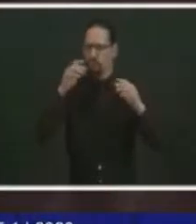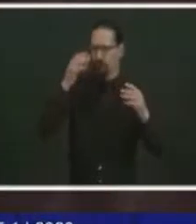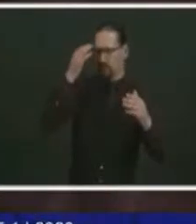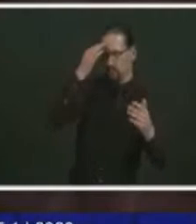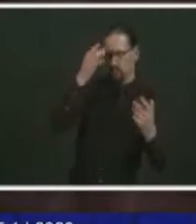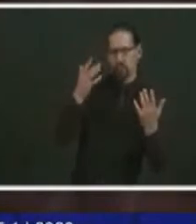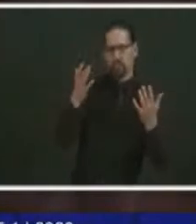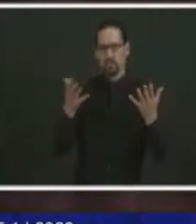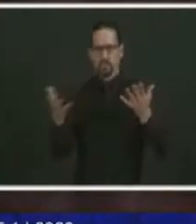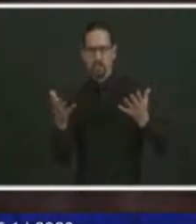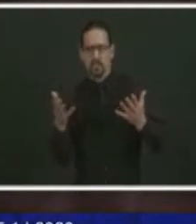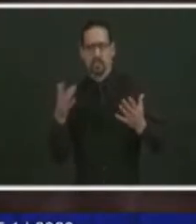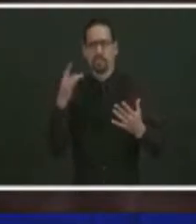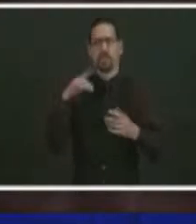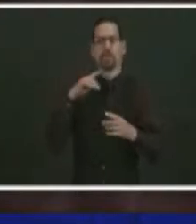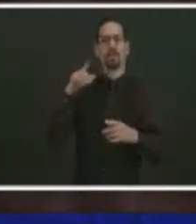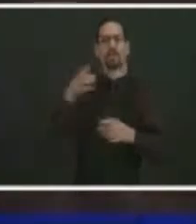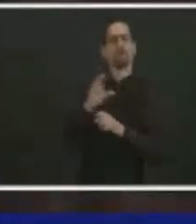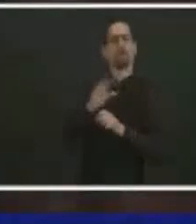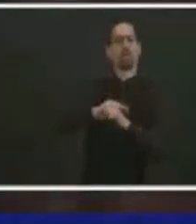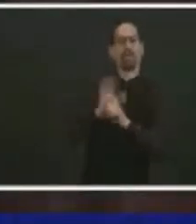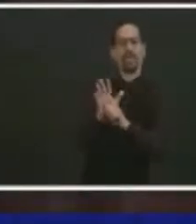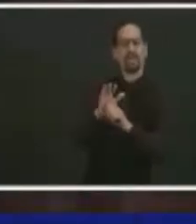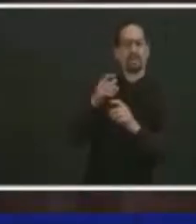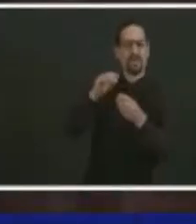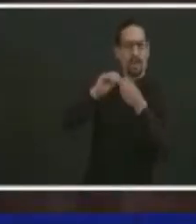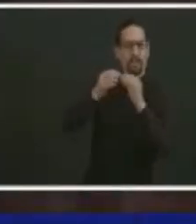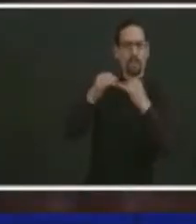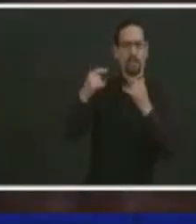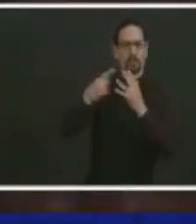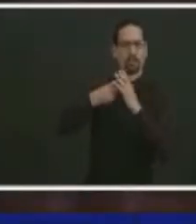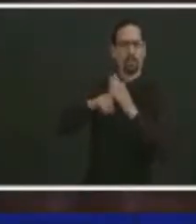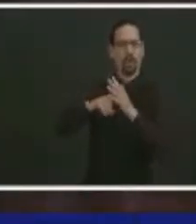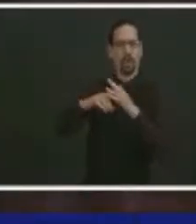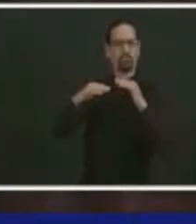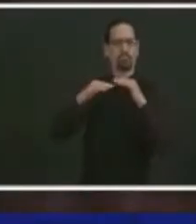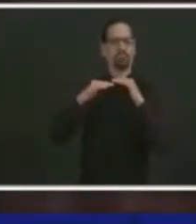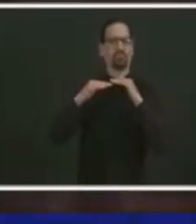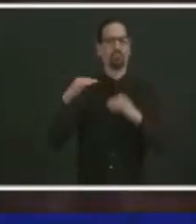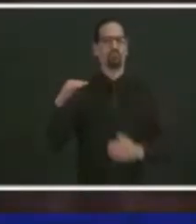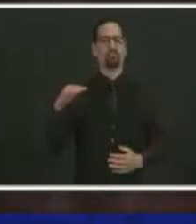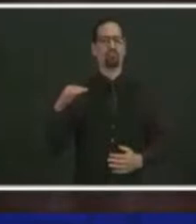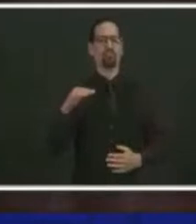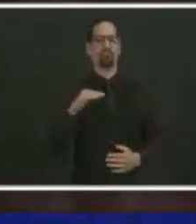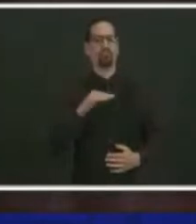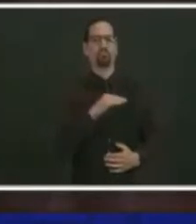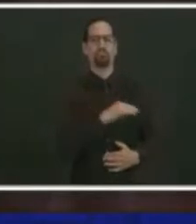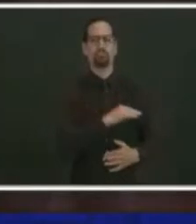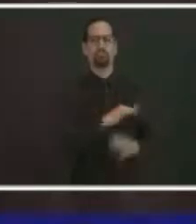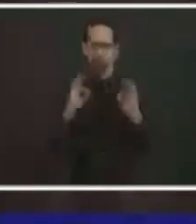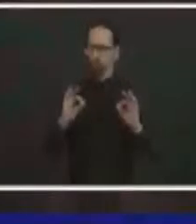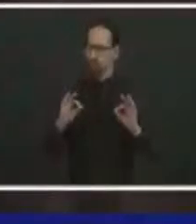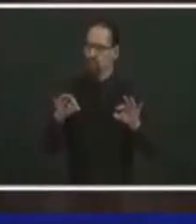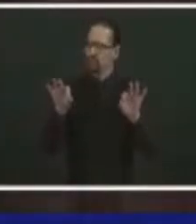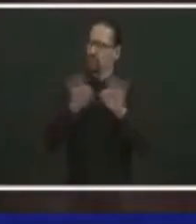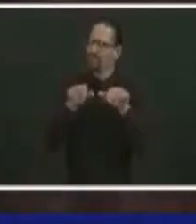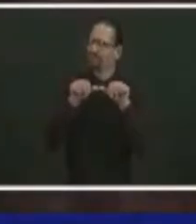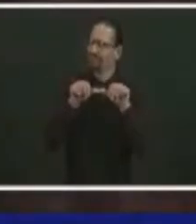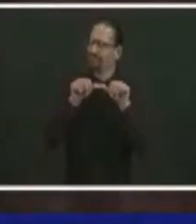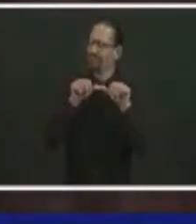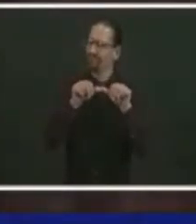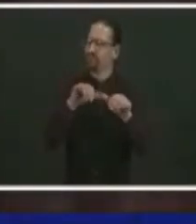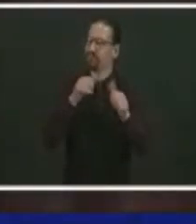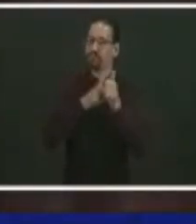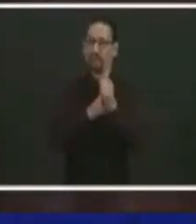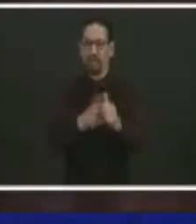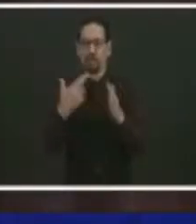numbers have been stable. And it's something that we will need to continue to follow. As the governor has said, we